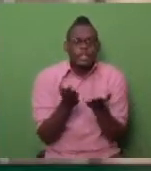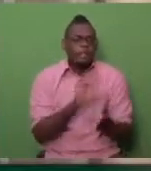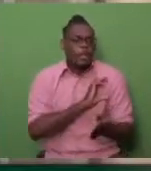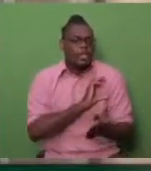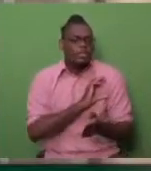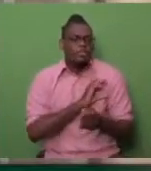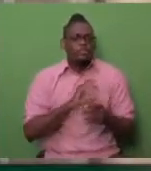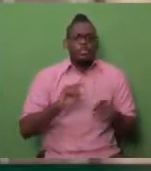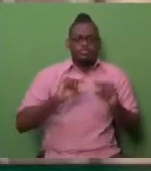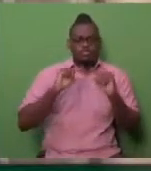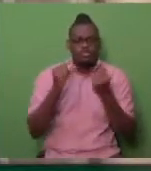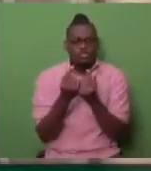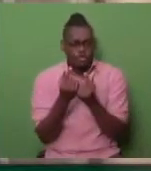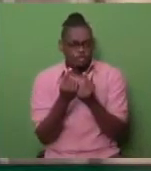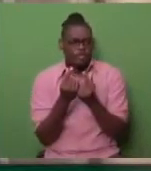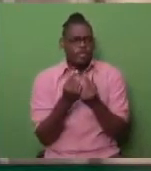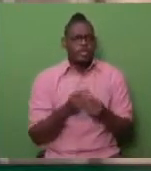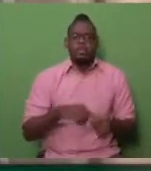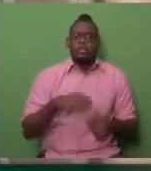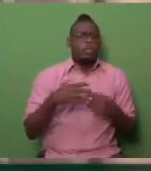people.